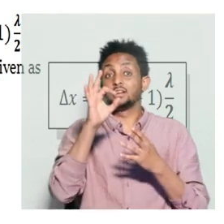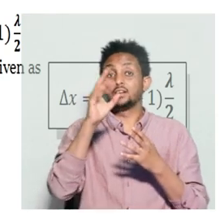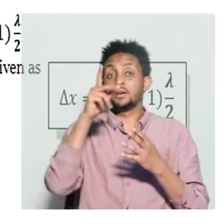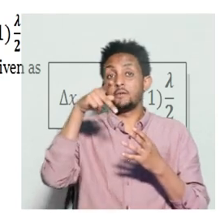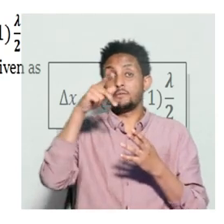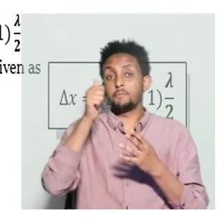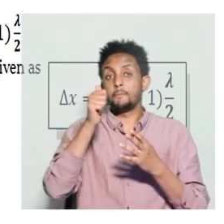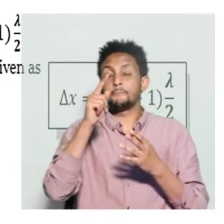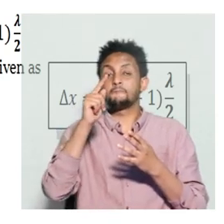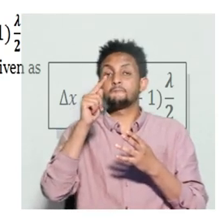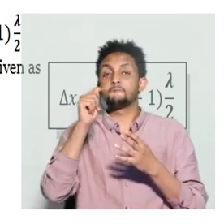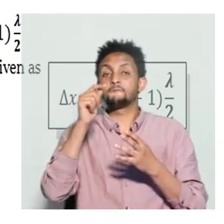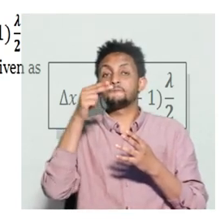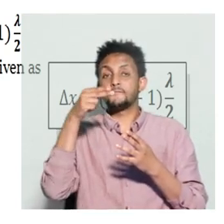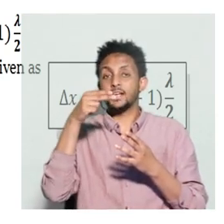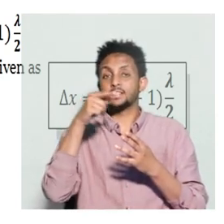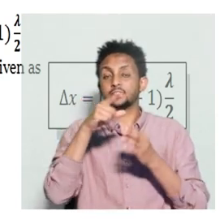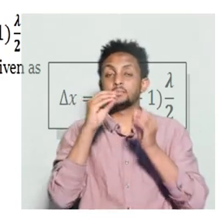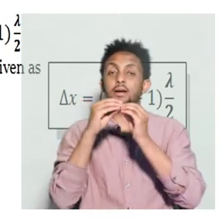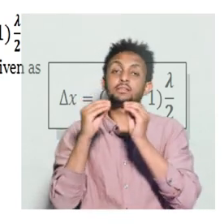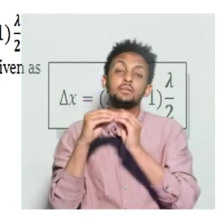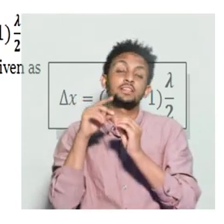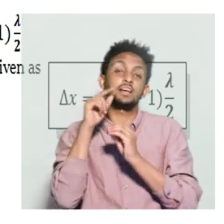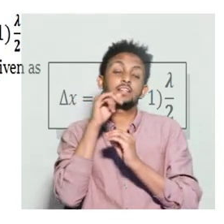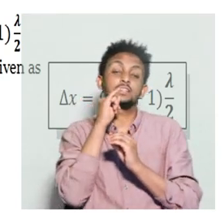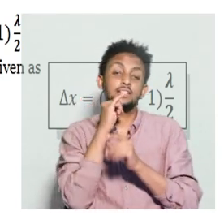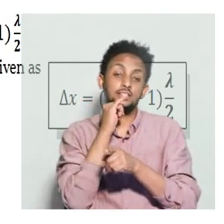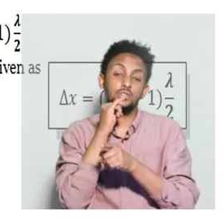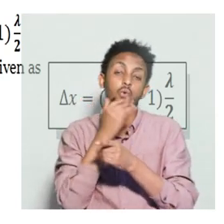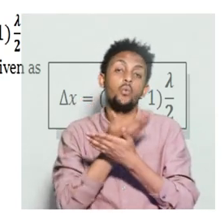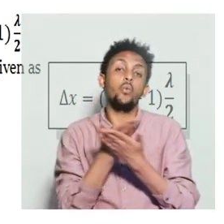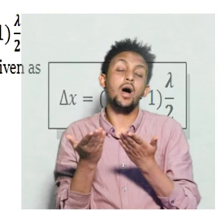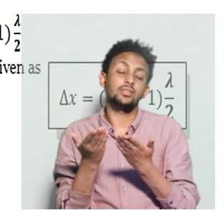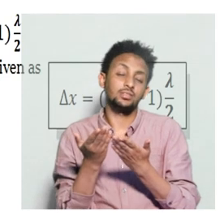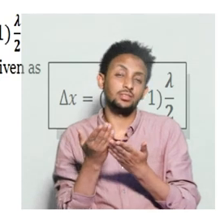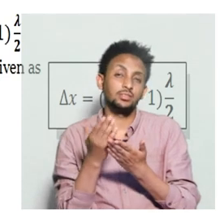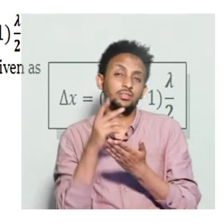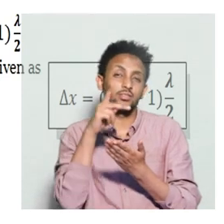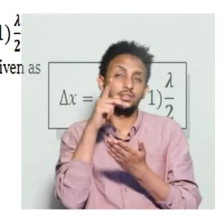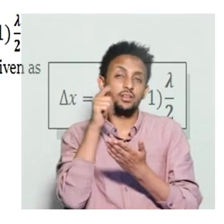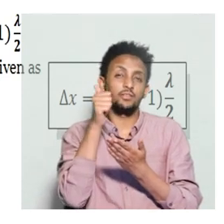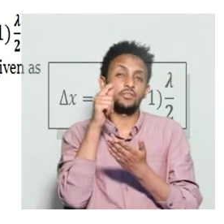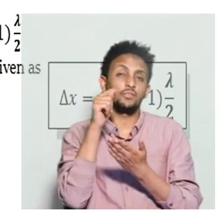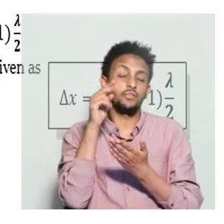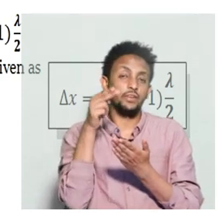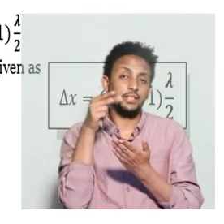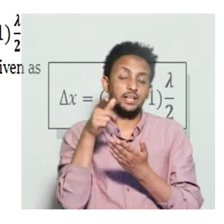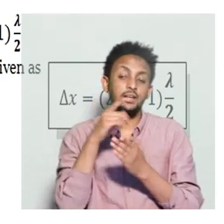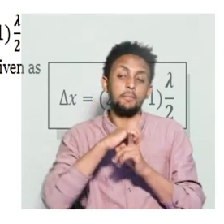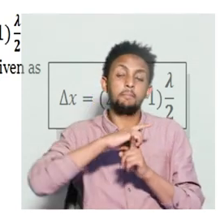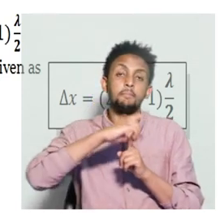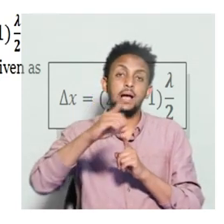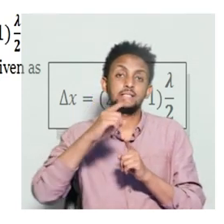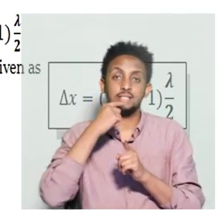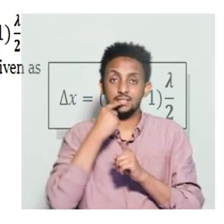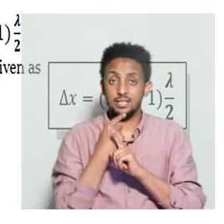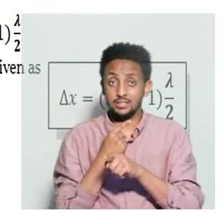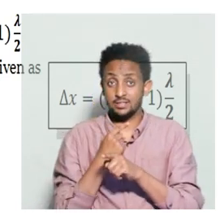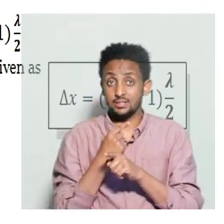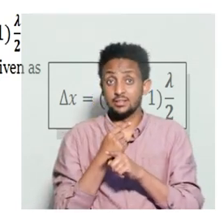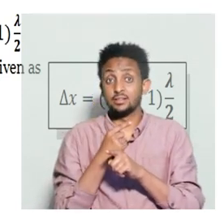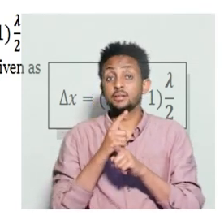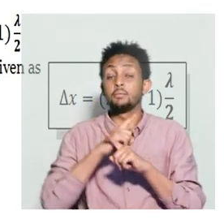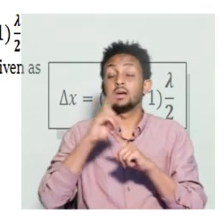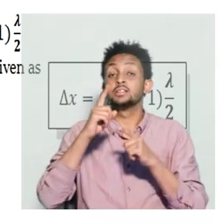path difference using this mathematical approach. This is what the phase the path difference says. The